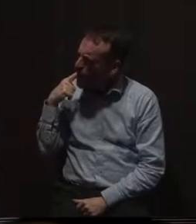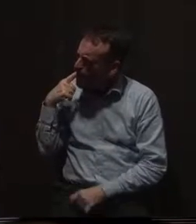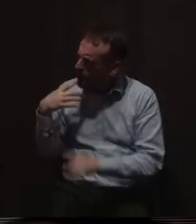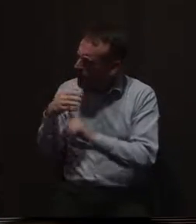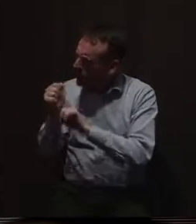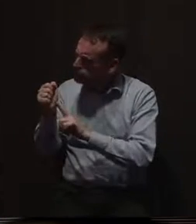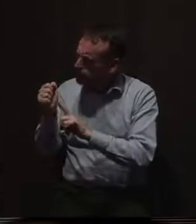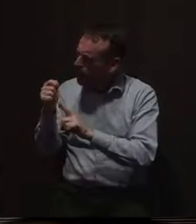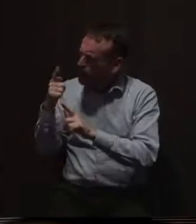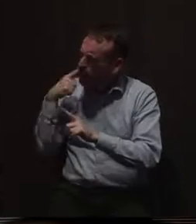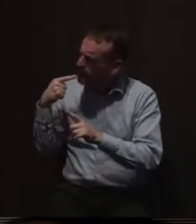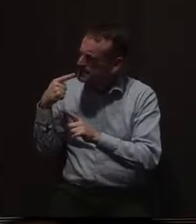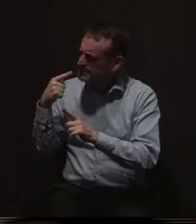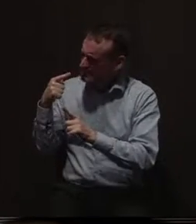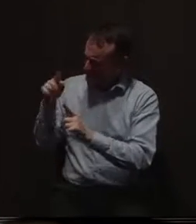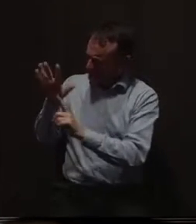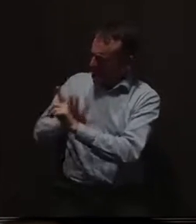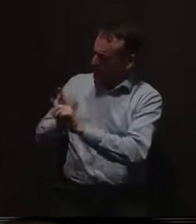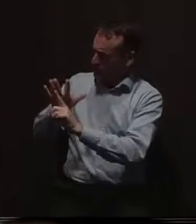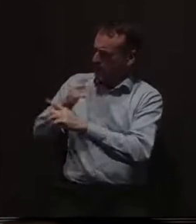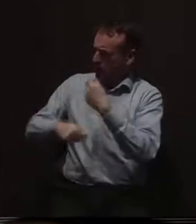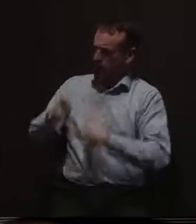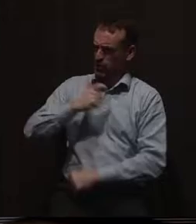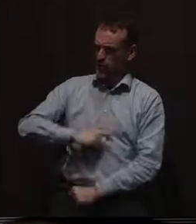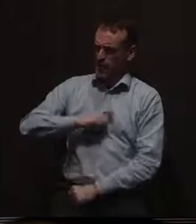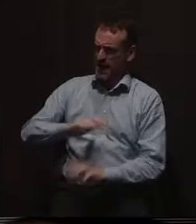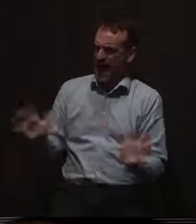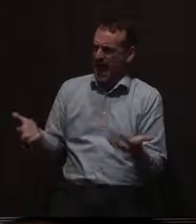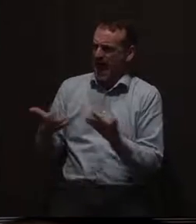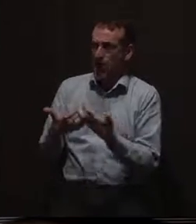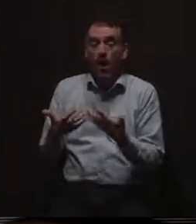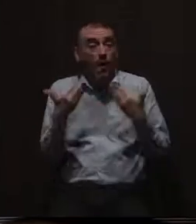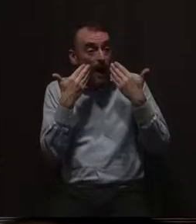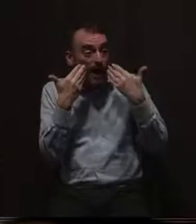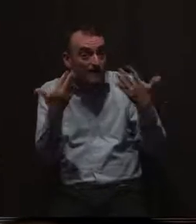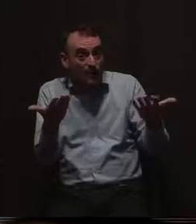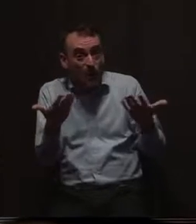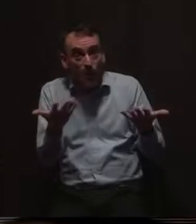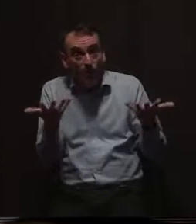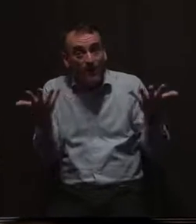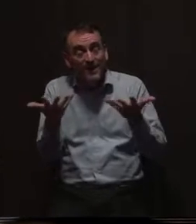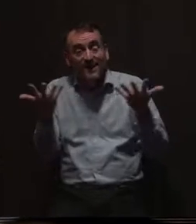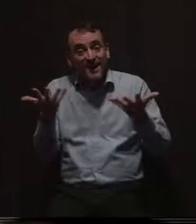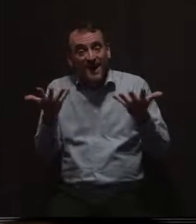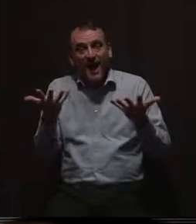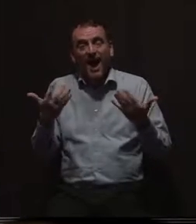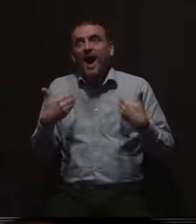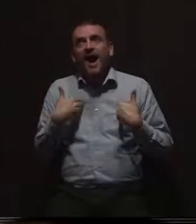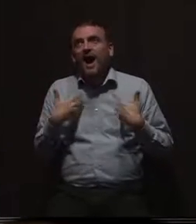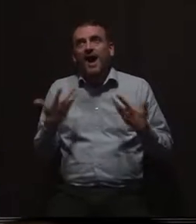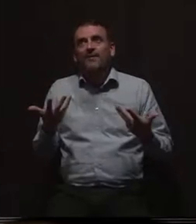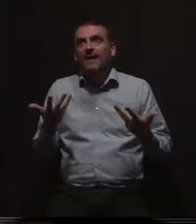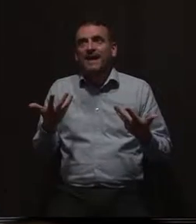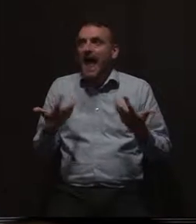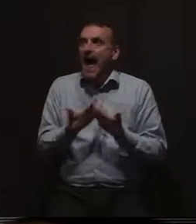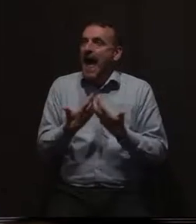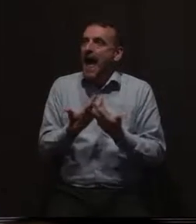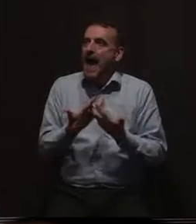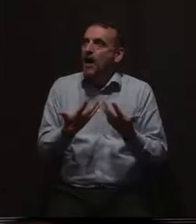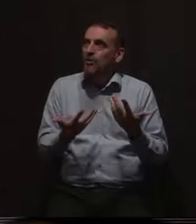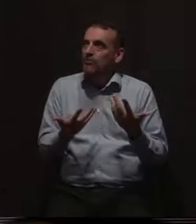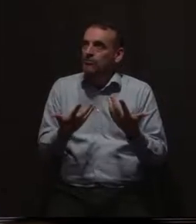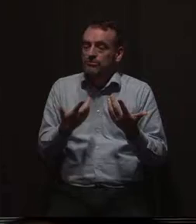That's I have really no great idea. I'm not. How should I know? I'm not. No, that's. I didn't. How did you get there so